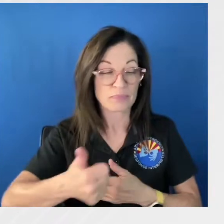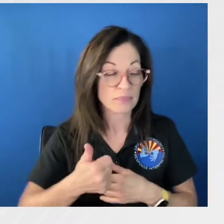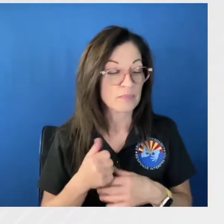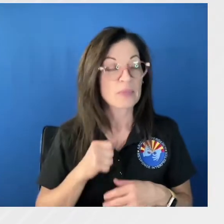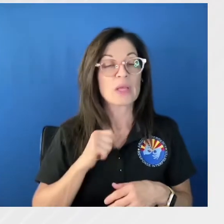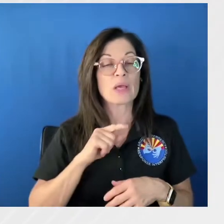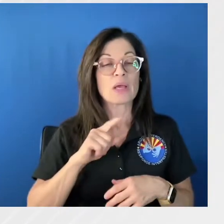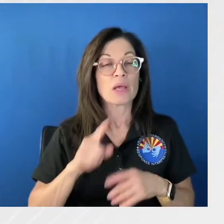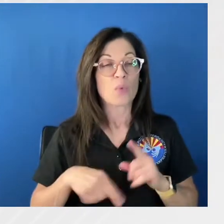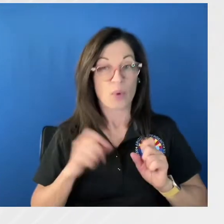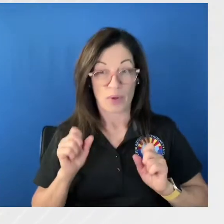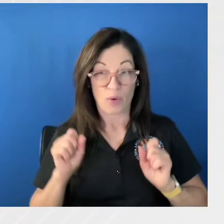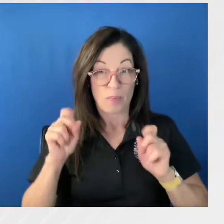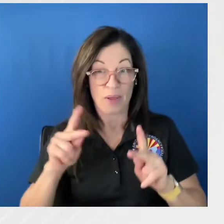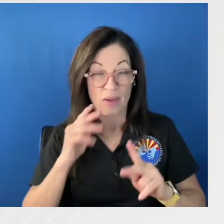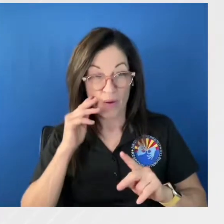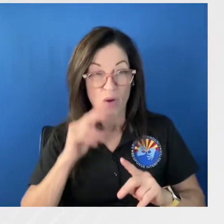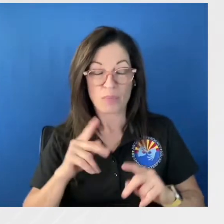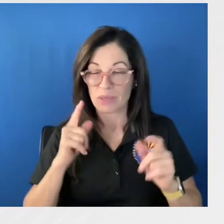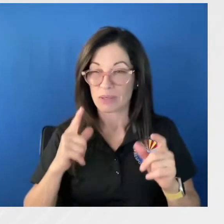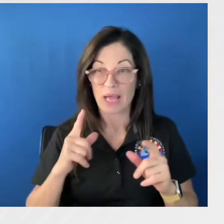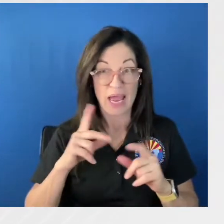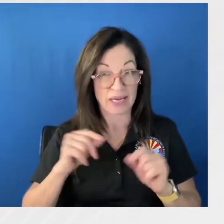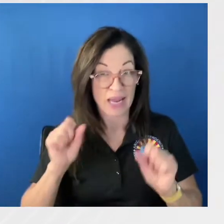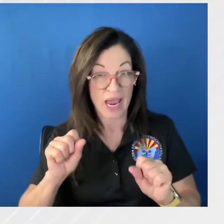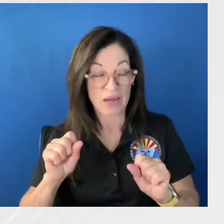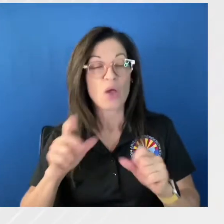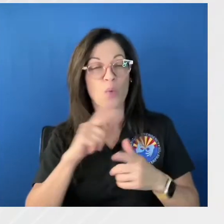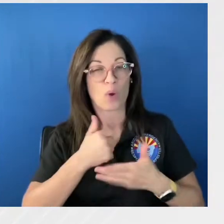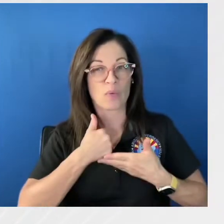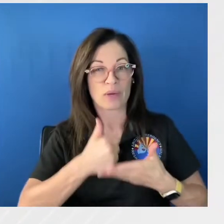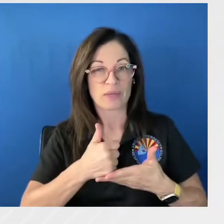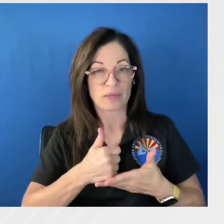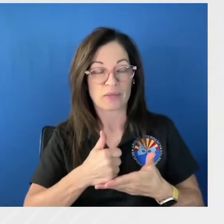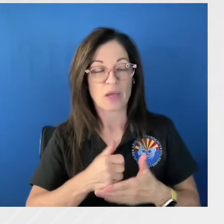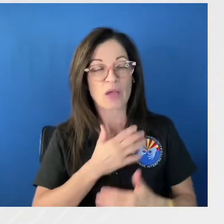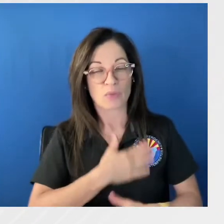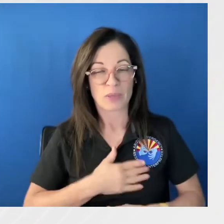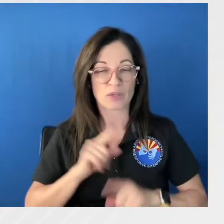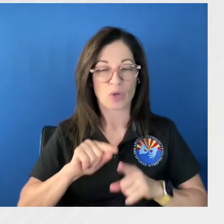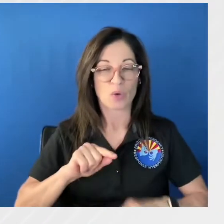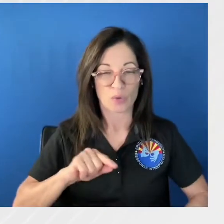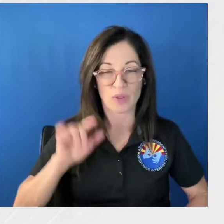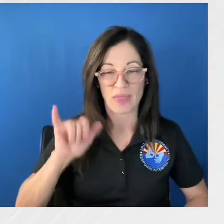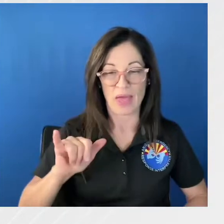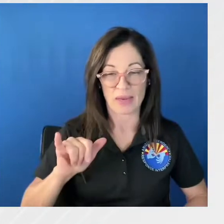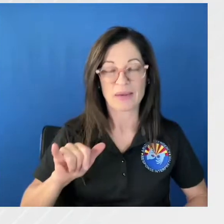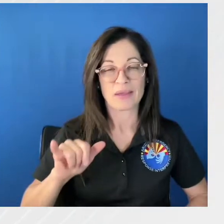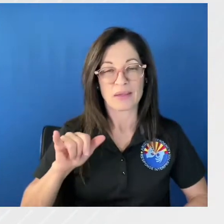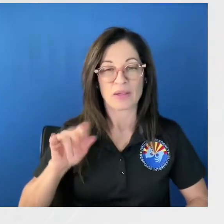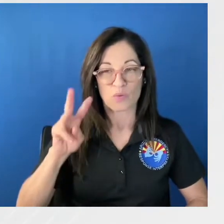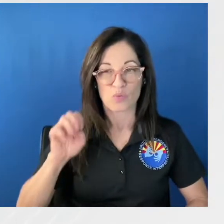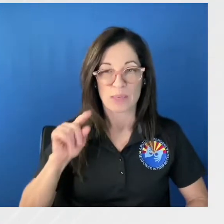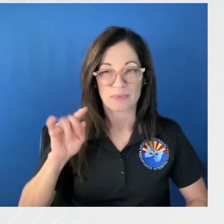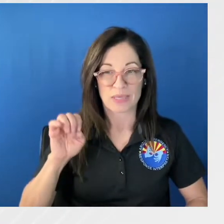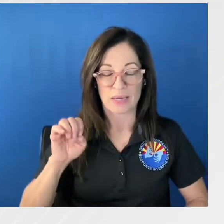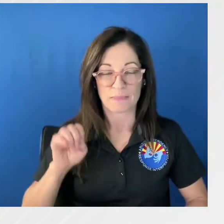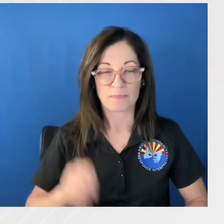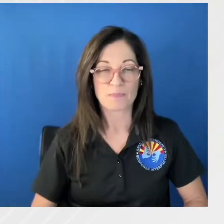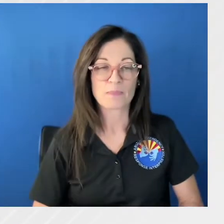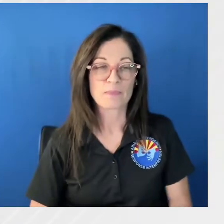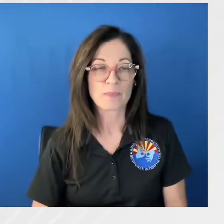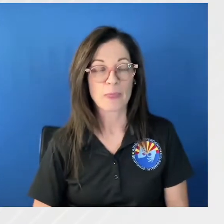give us its go time. So please go to that site and we'll make those arrangements. Just so you know who's making